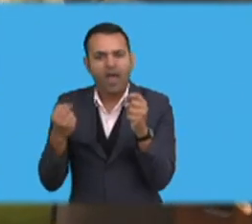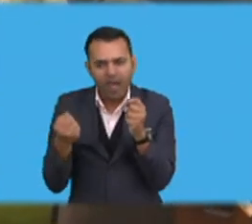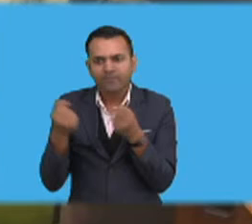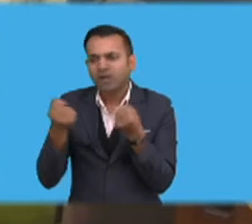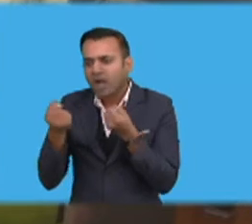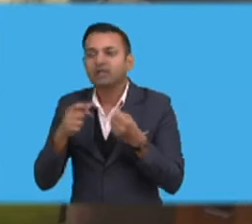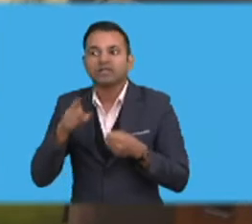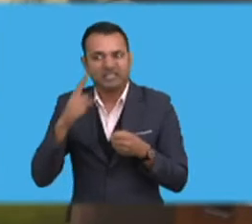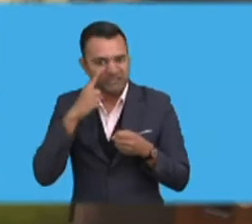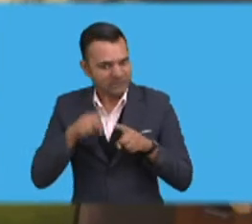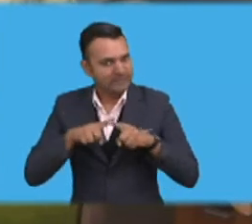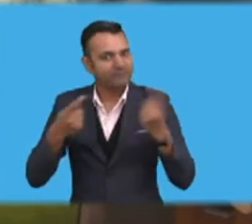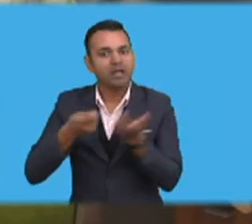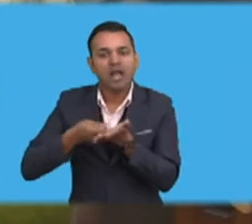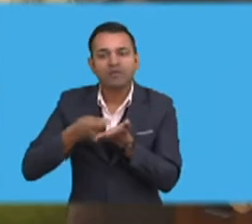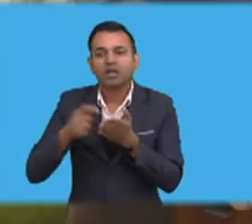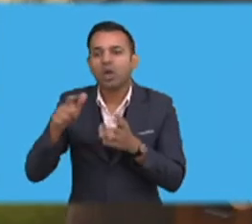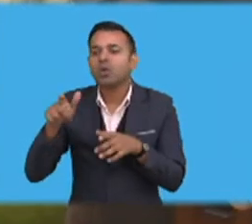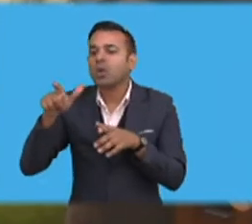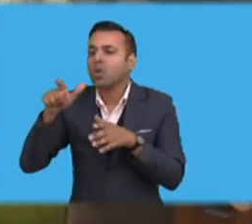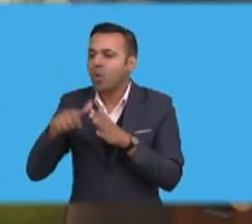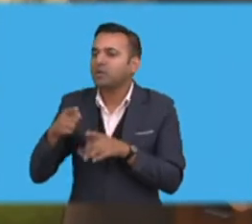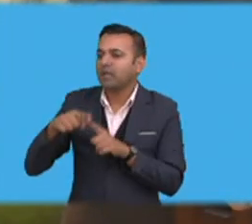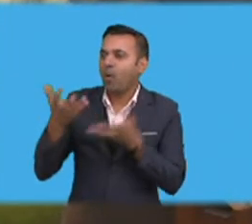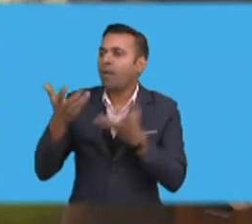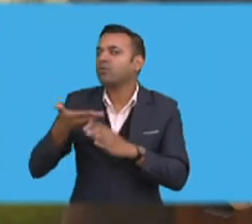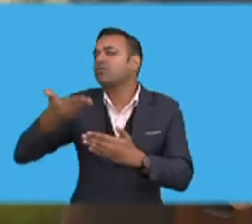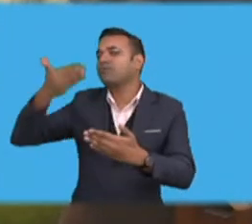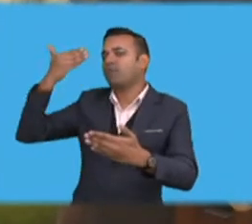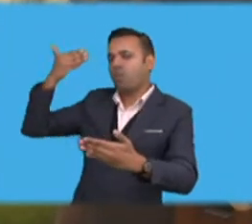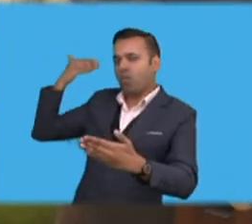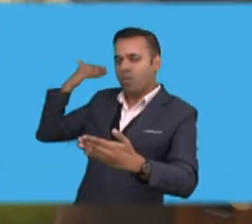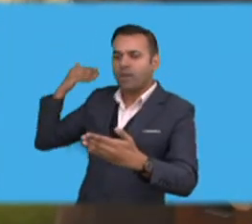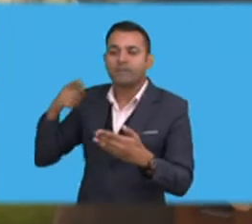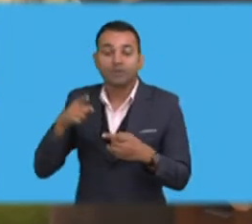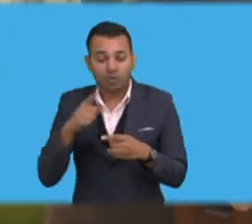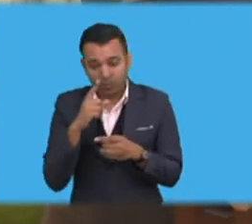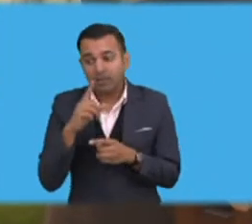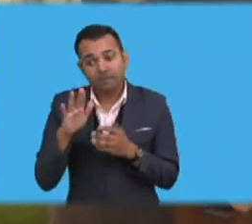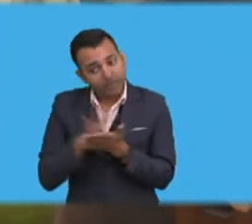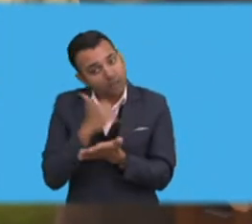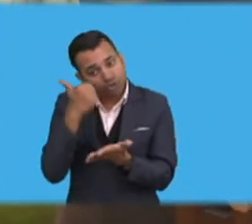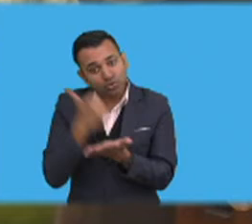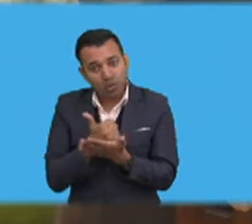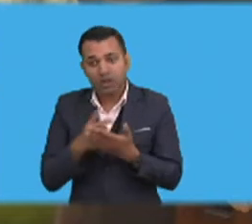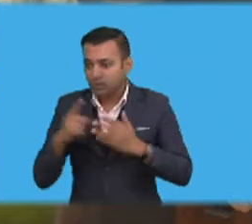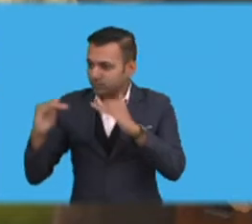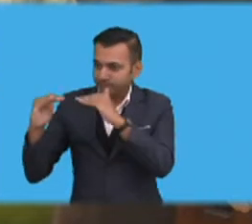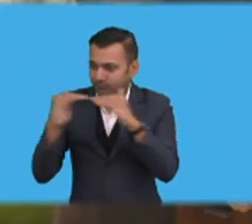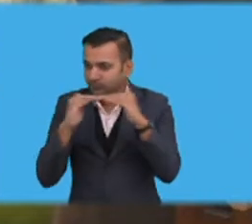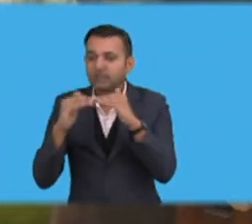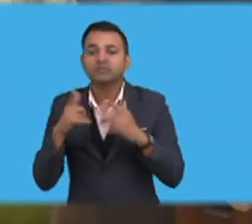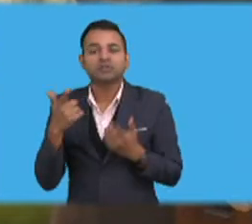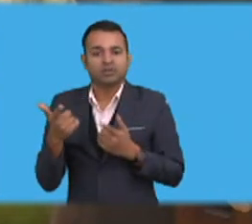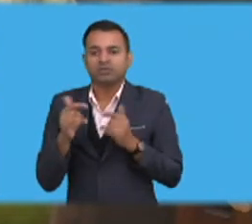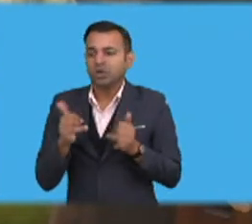Madam Speaker, the low levies underlie government's objective to ensure social justice and not to be profit-orientated. In